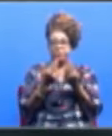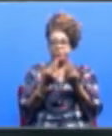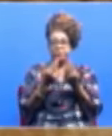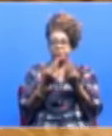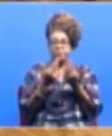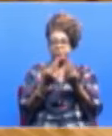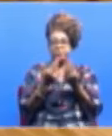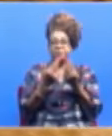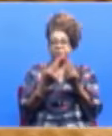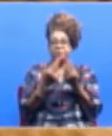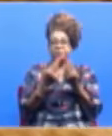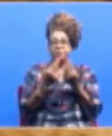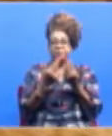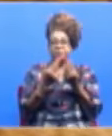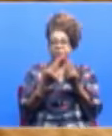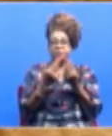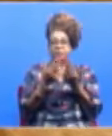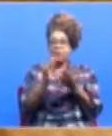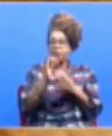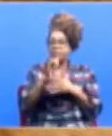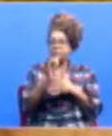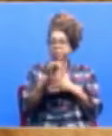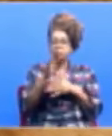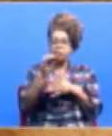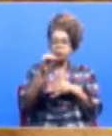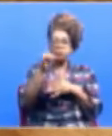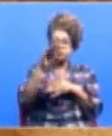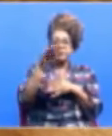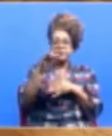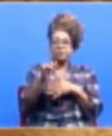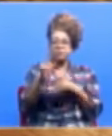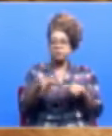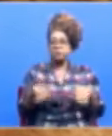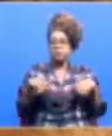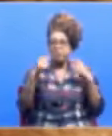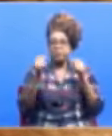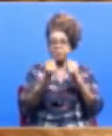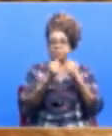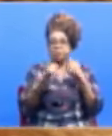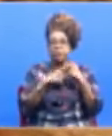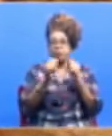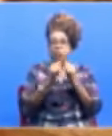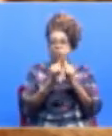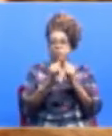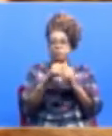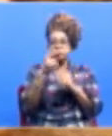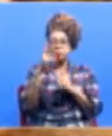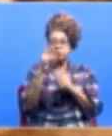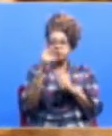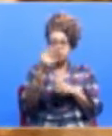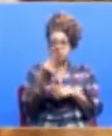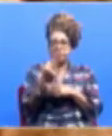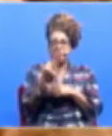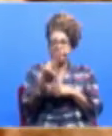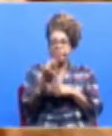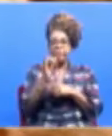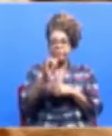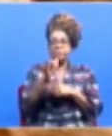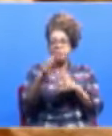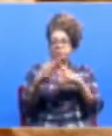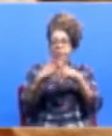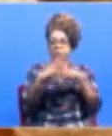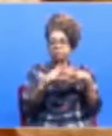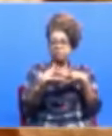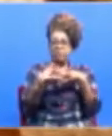When the sand in the hourglass of William Mutilangi's life ran out on the 16th of October 2023 in the United States